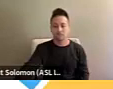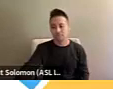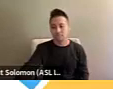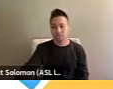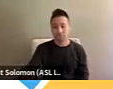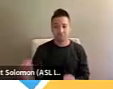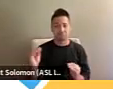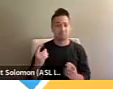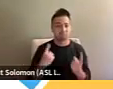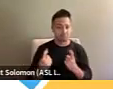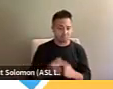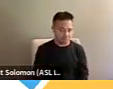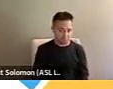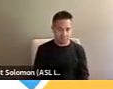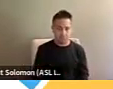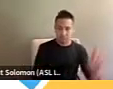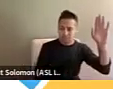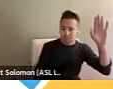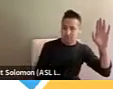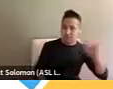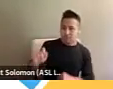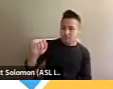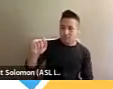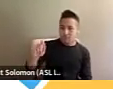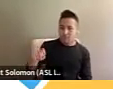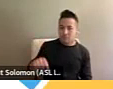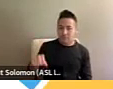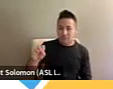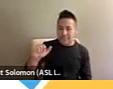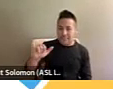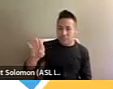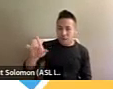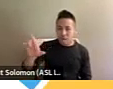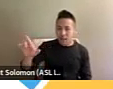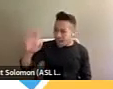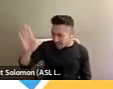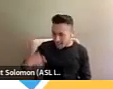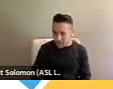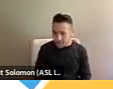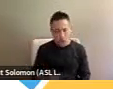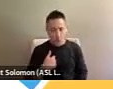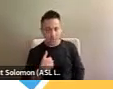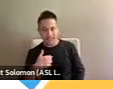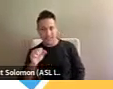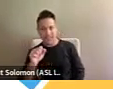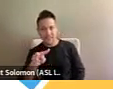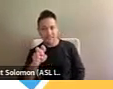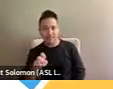No? Okay. No, I'm sorry. Yep. There's Sybil. Hi. No, Steve Clark. I'm sorry.